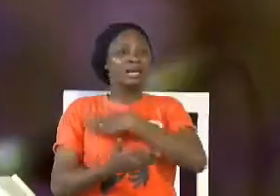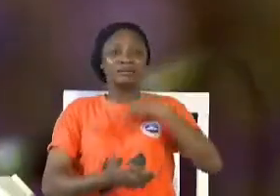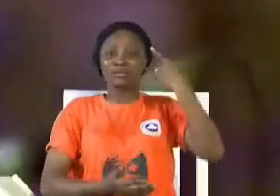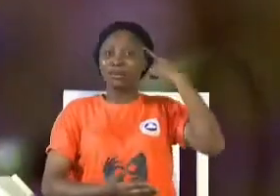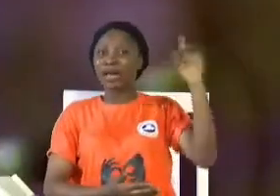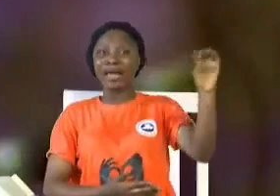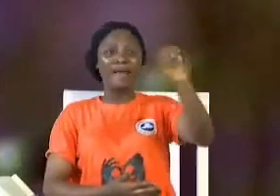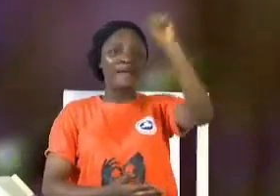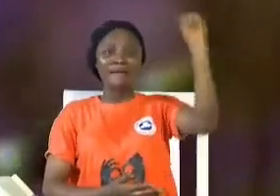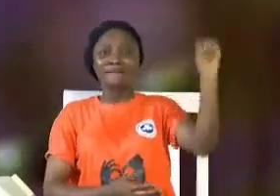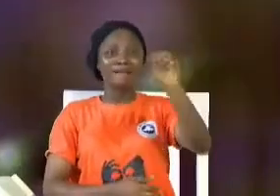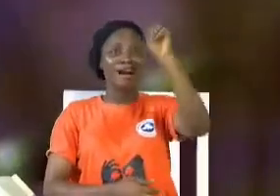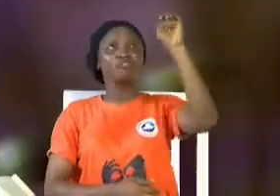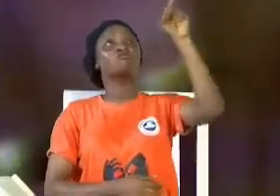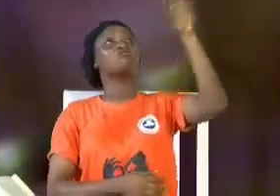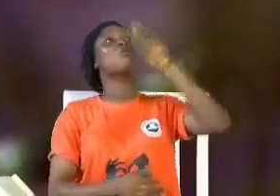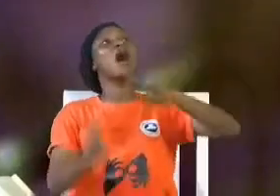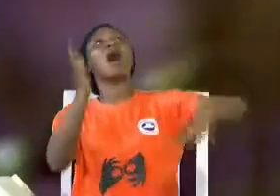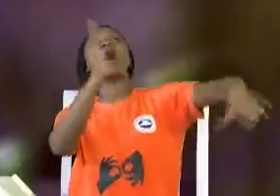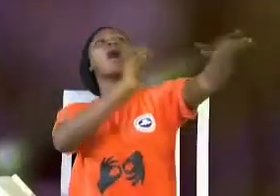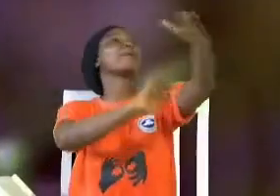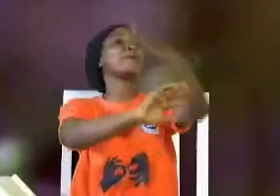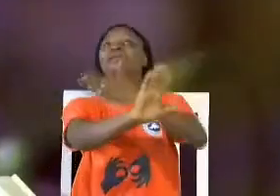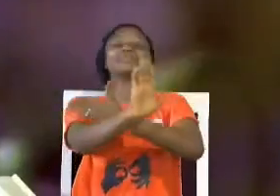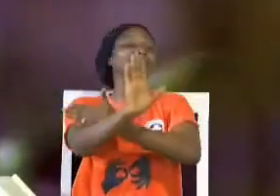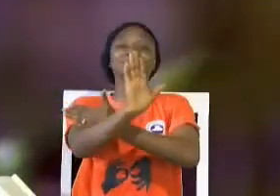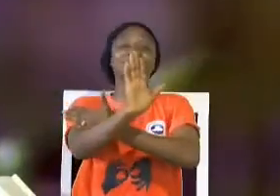and forever you are God.